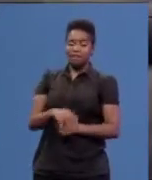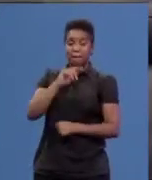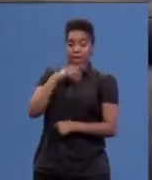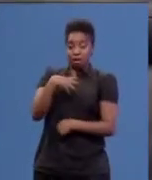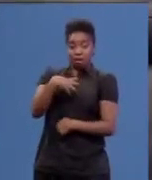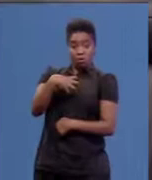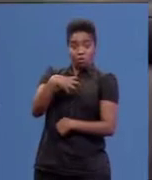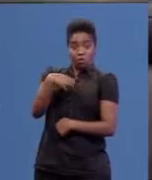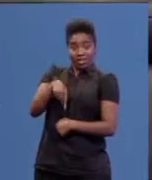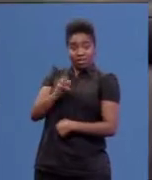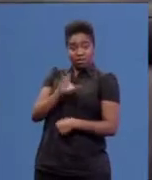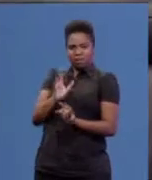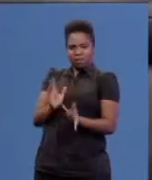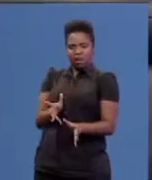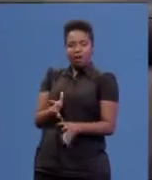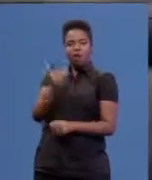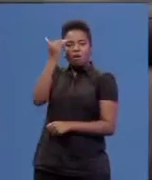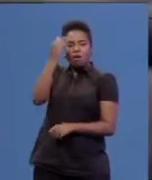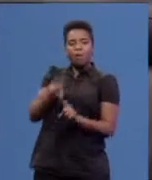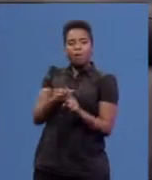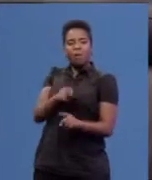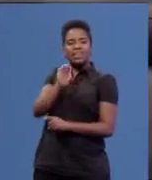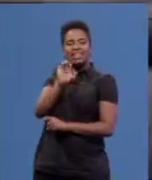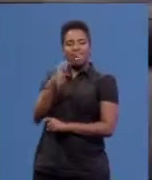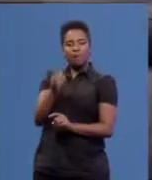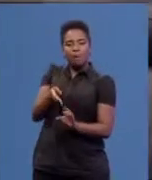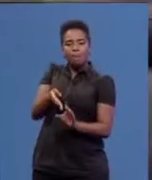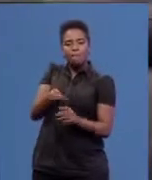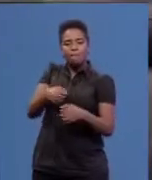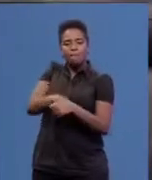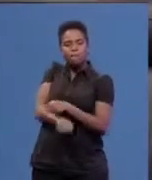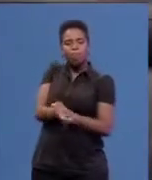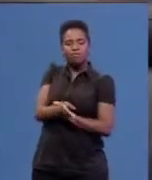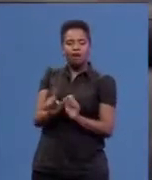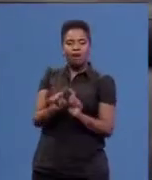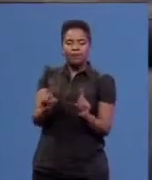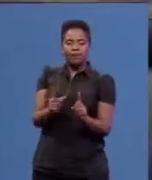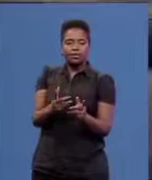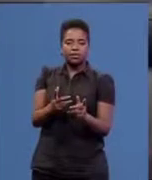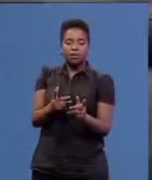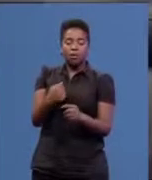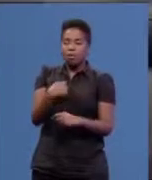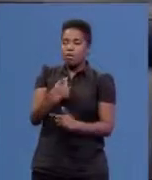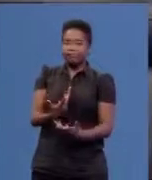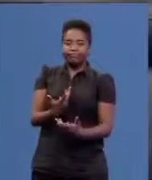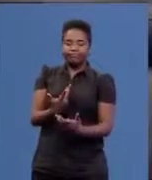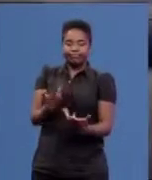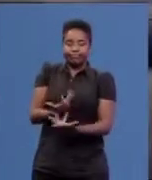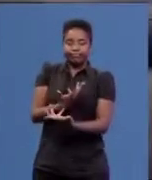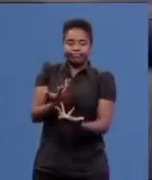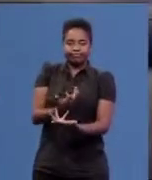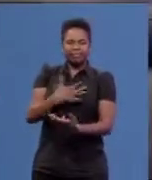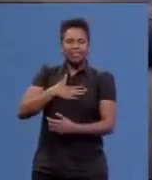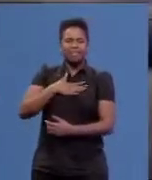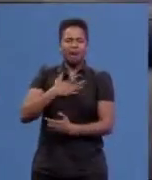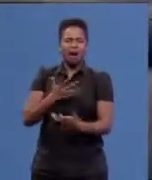though he may be from the Eastern Cape where he was born, he's no longer a South African. He's a big icon. But I think we're also struggling to express how we